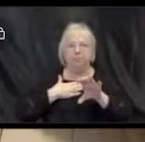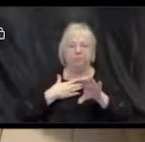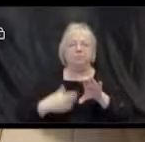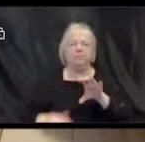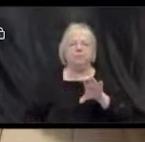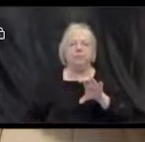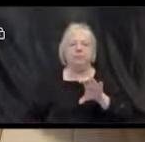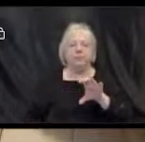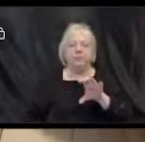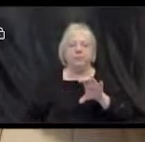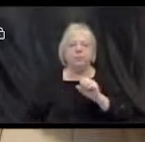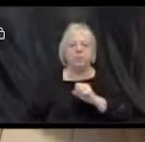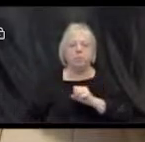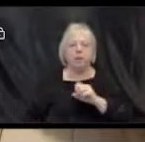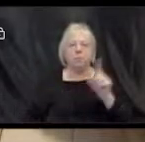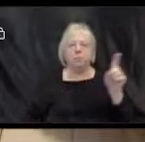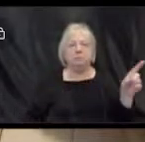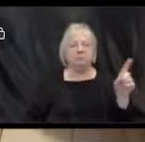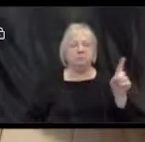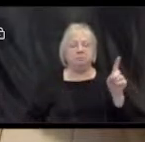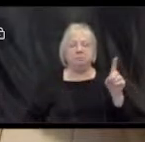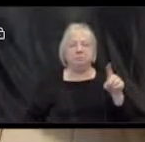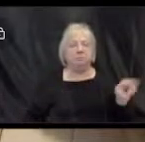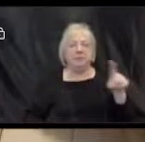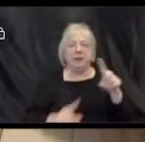They have not